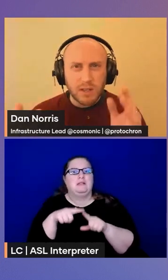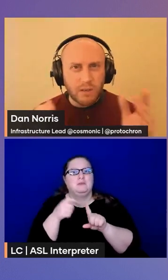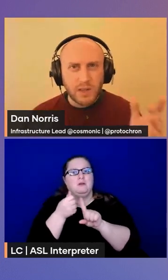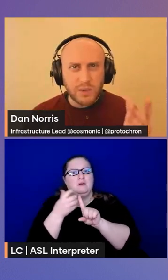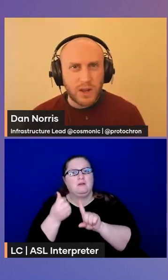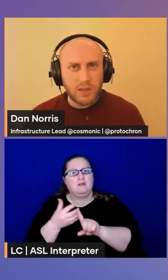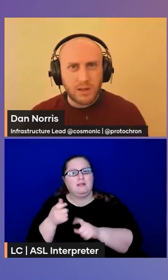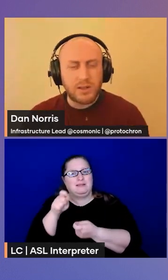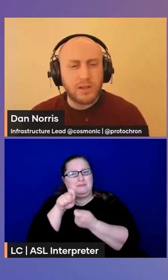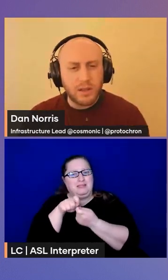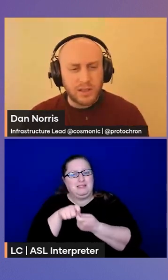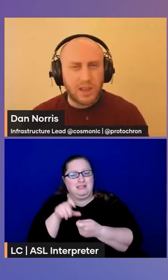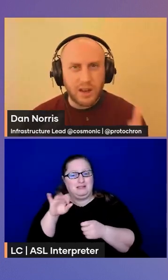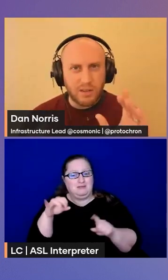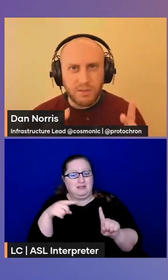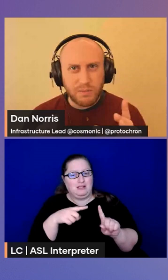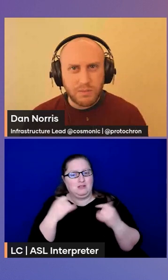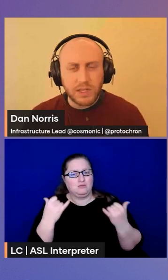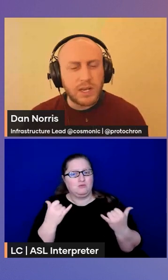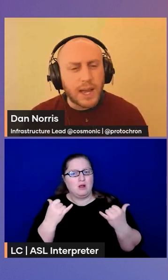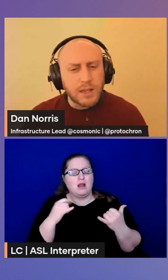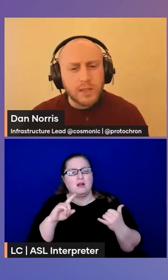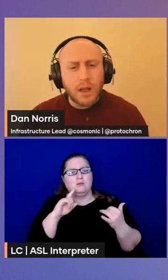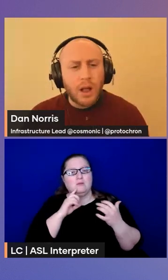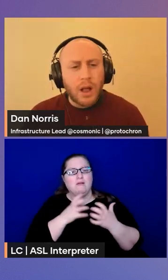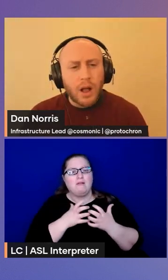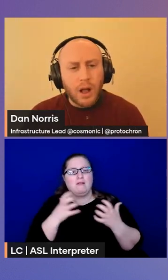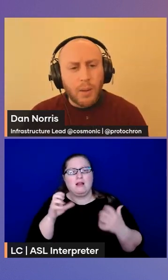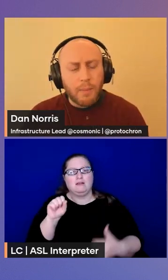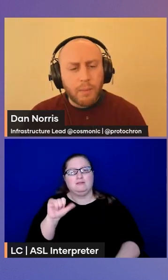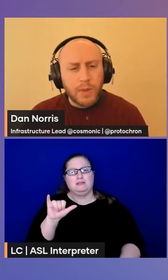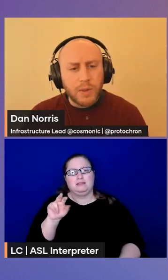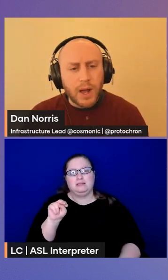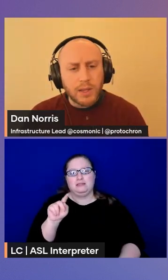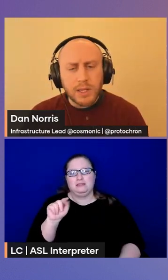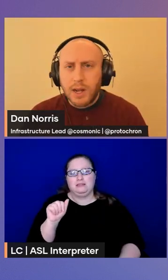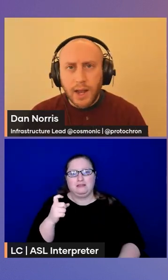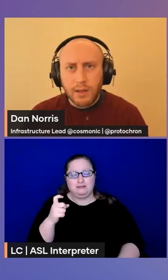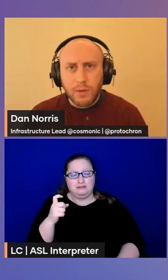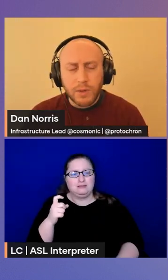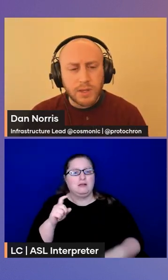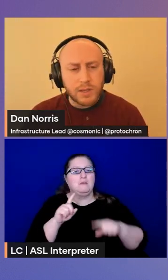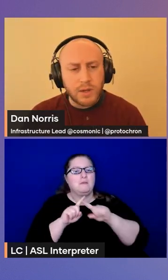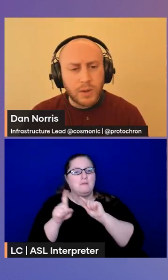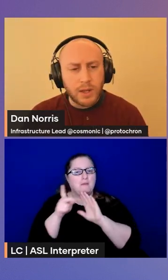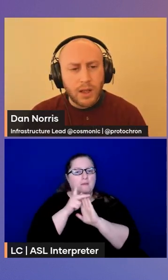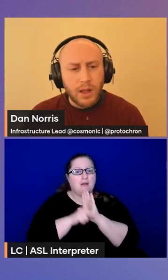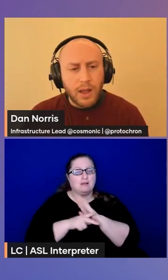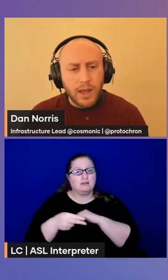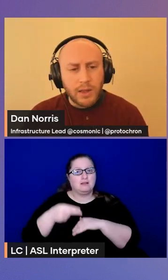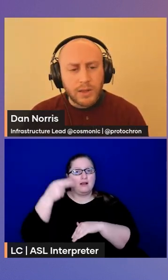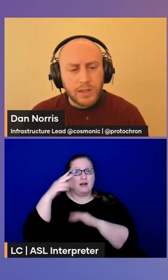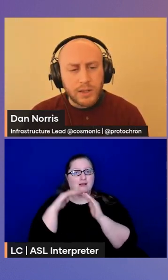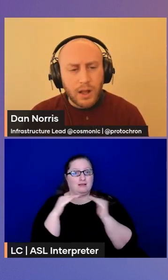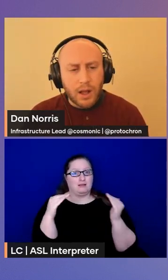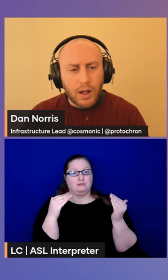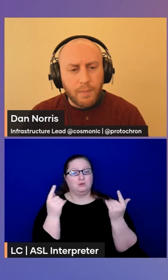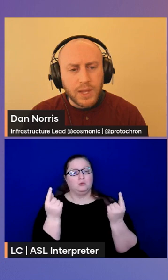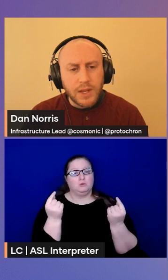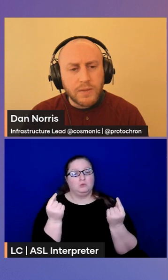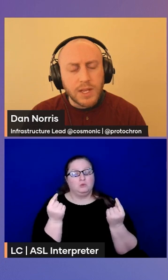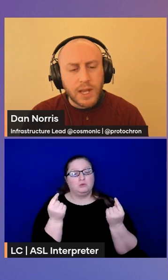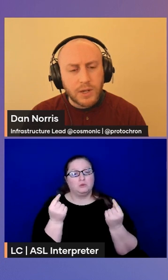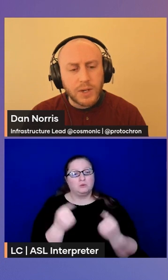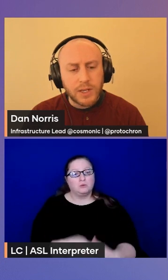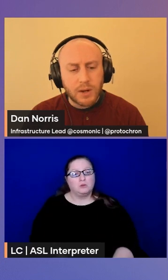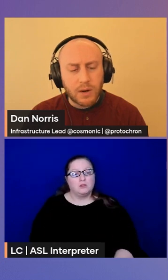specifics of this, right? It's a lot of syntax. But the policy at a high level, what this is doing is each